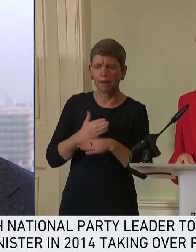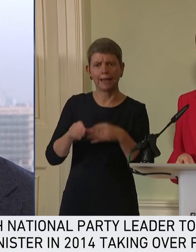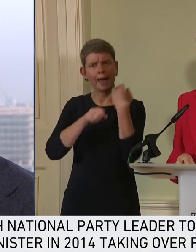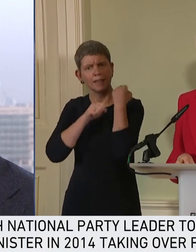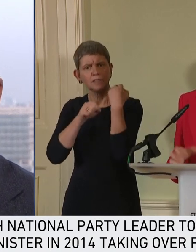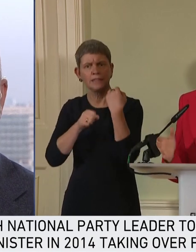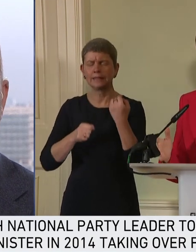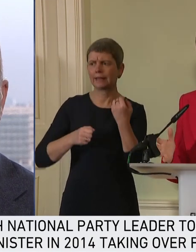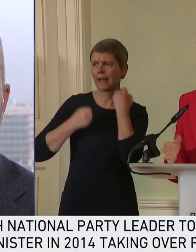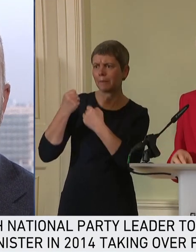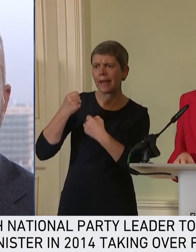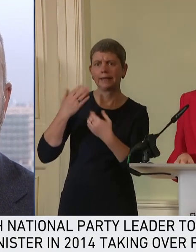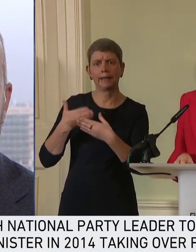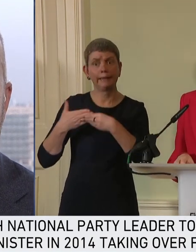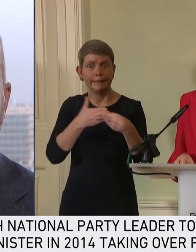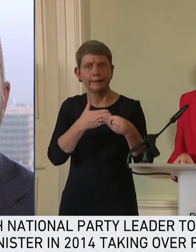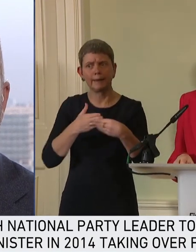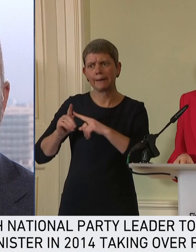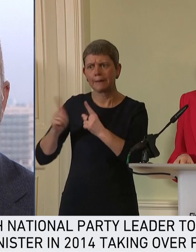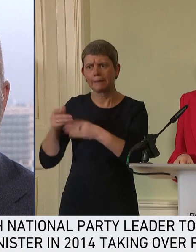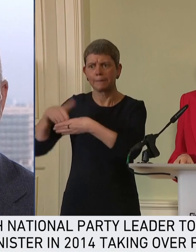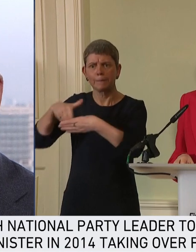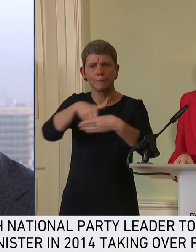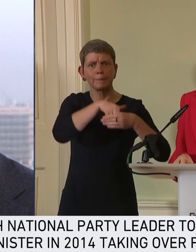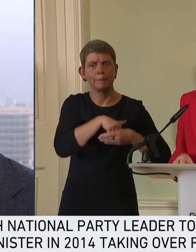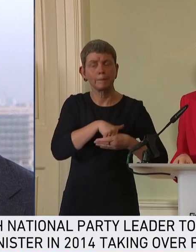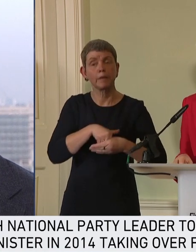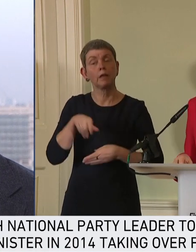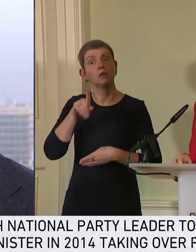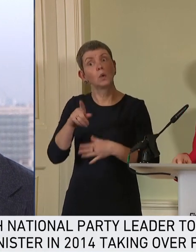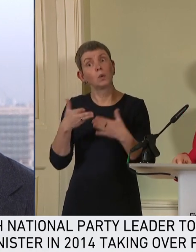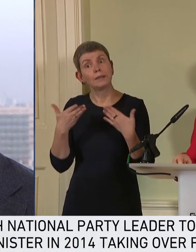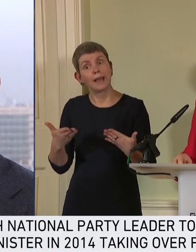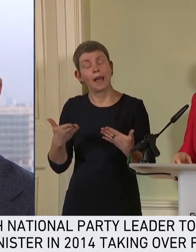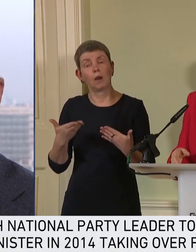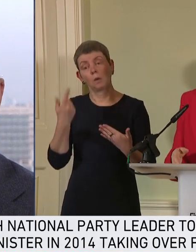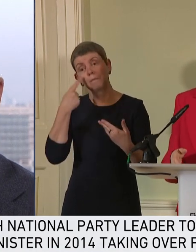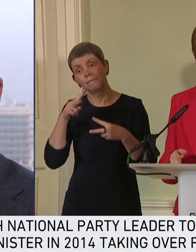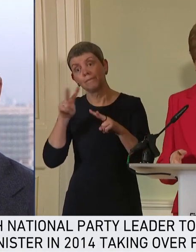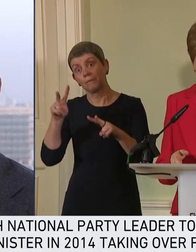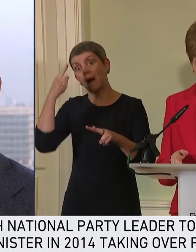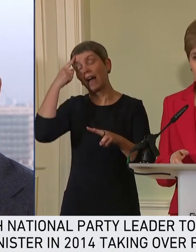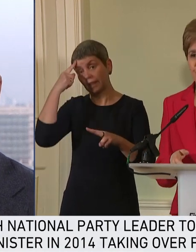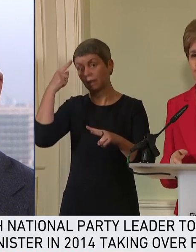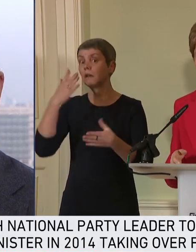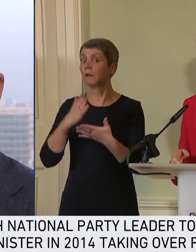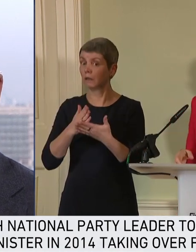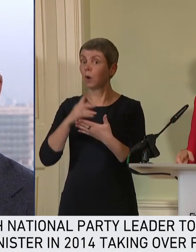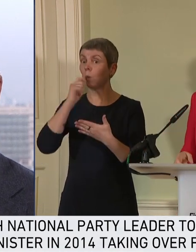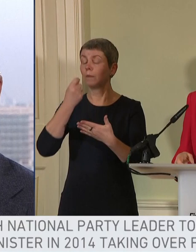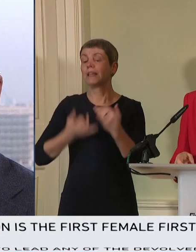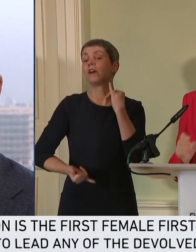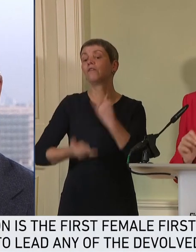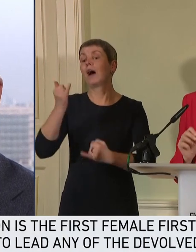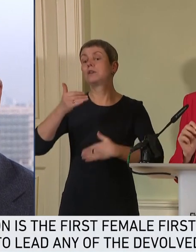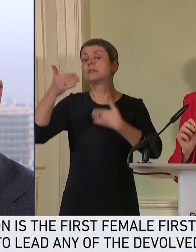to make way for someone else. And she thinks that that time is now. She said that there were a couple of questions that she has been asking